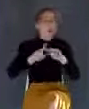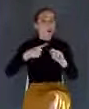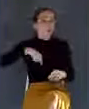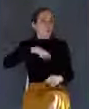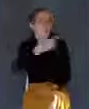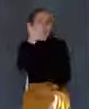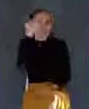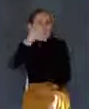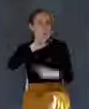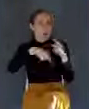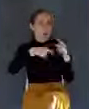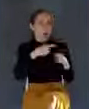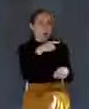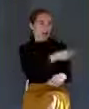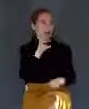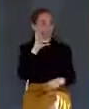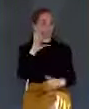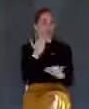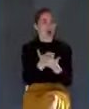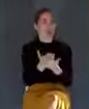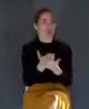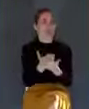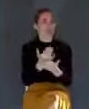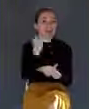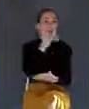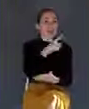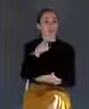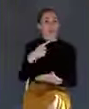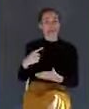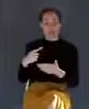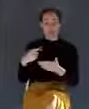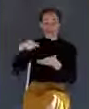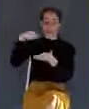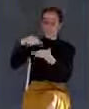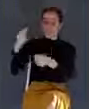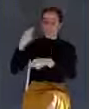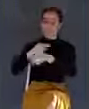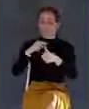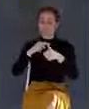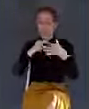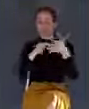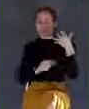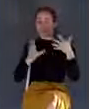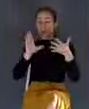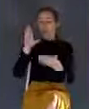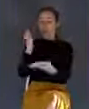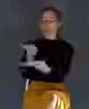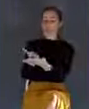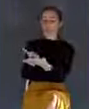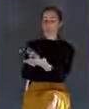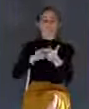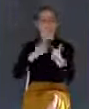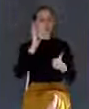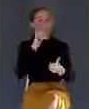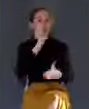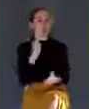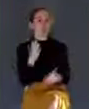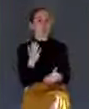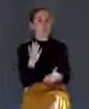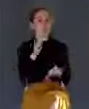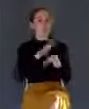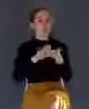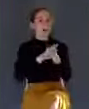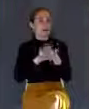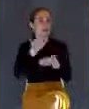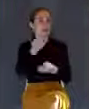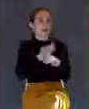to inspect on this day and on this day and on this day. If he had done that, you know what? Our room would have been a mess on those days he wasn't coming. Why worry about it? He's not coming